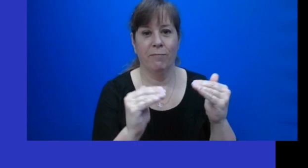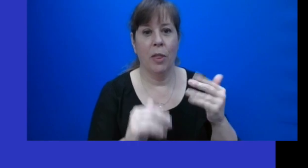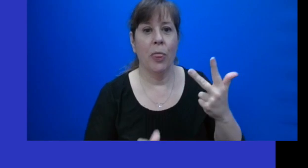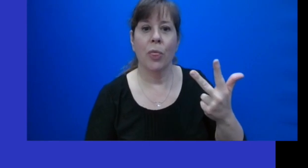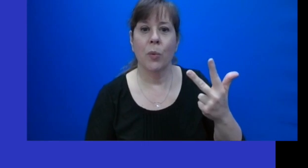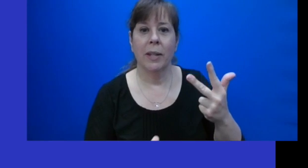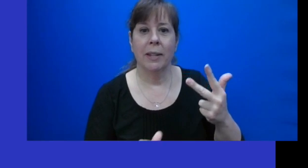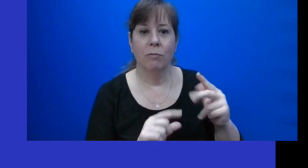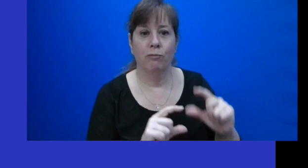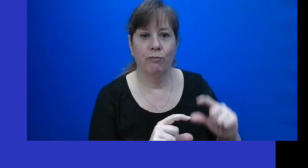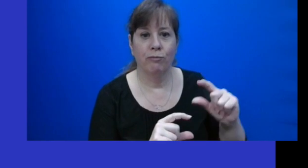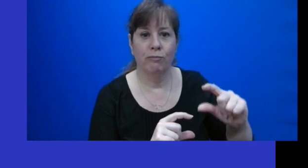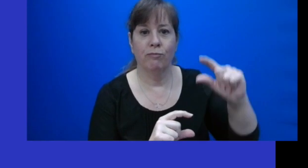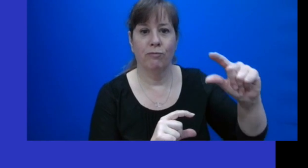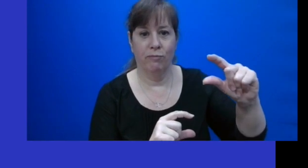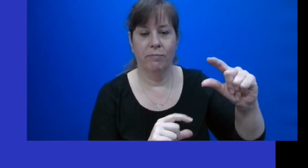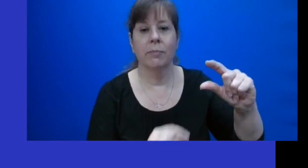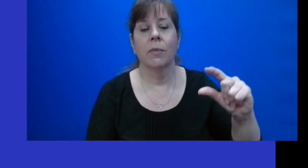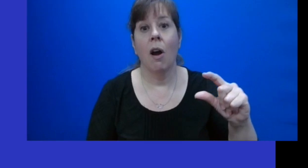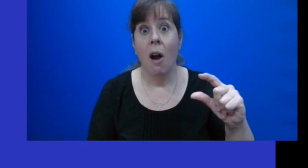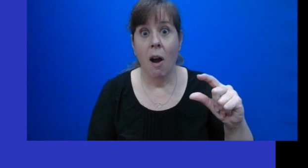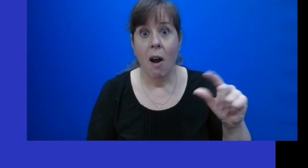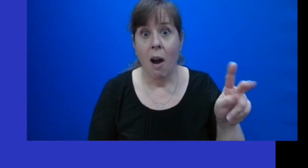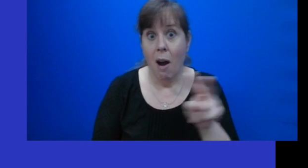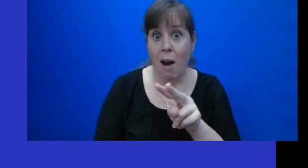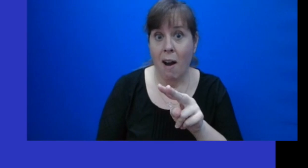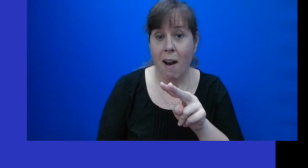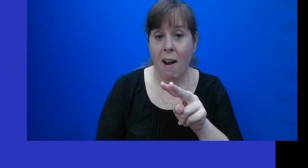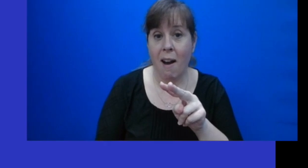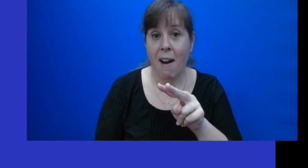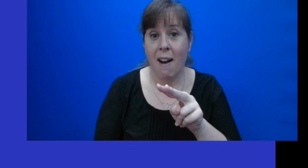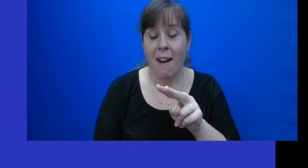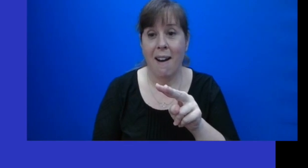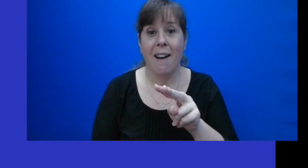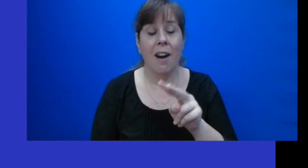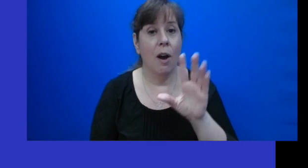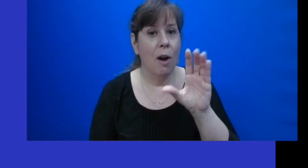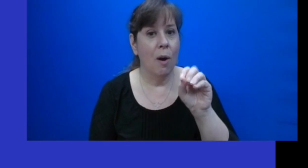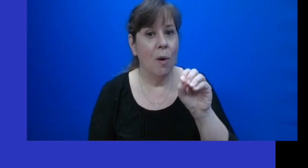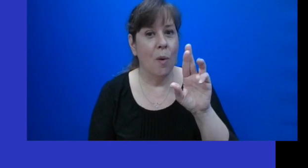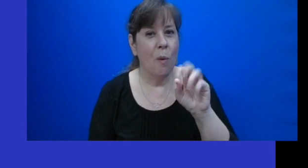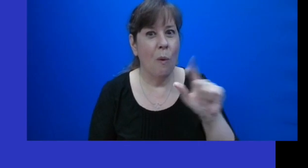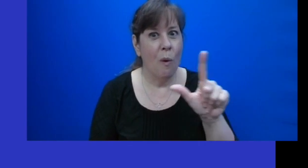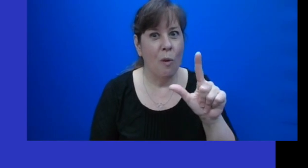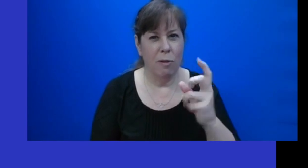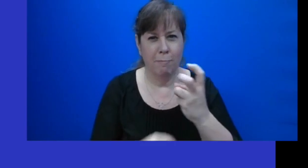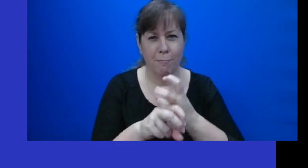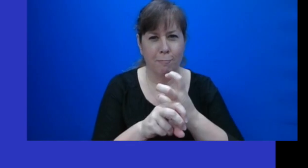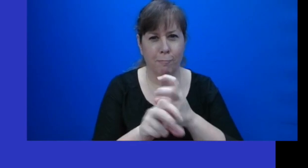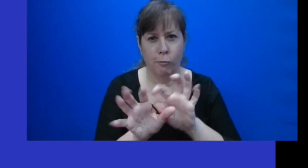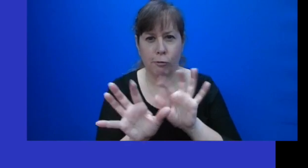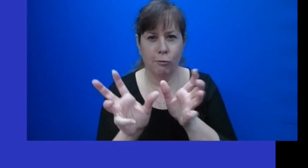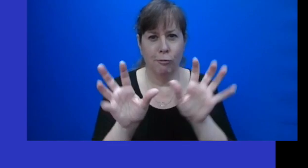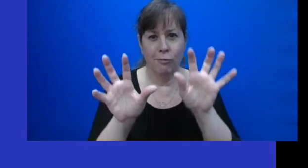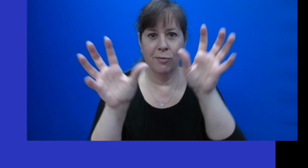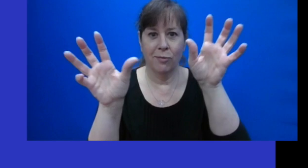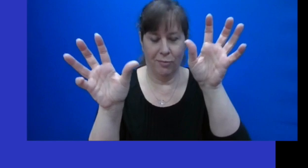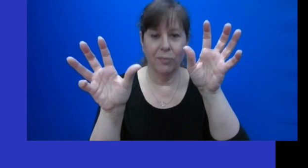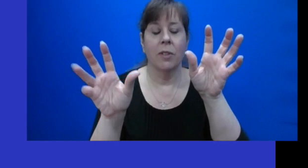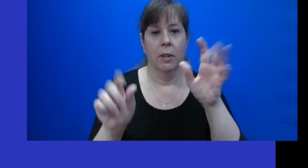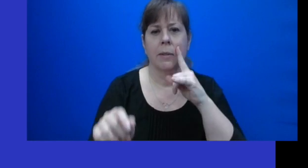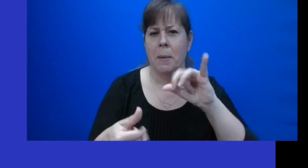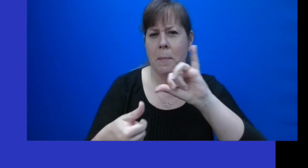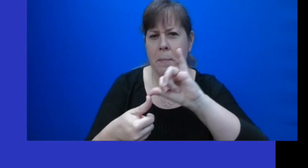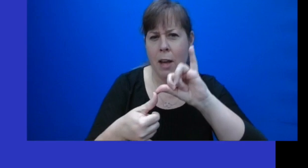tall. Hey, look over there, a piece of coral. Let's measure to find the height